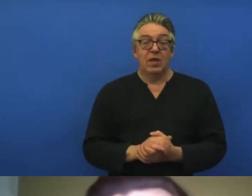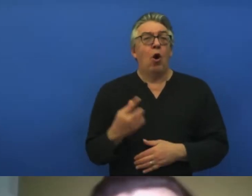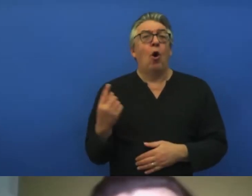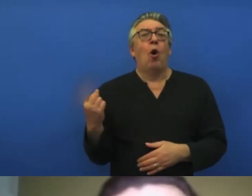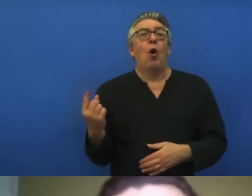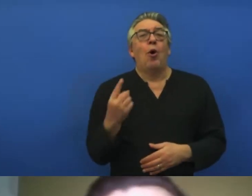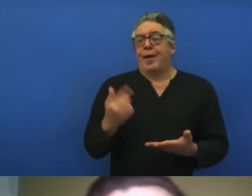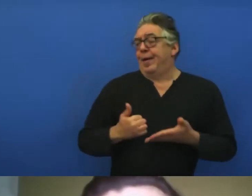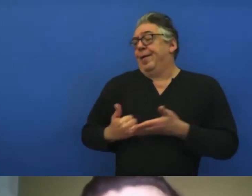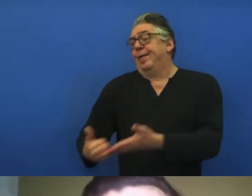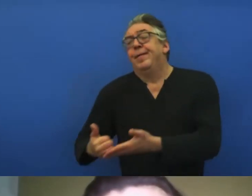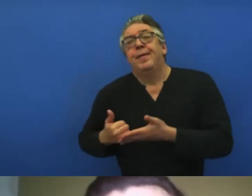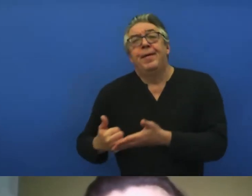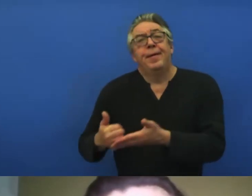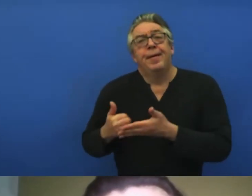met, but